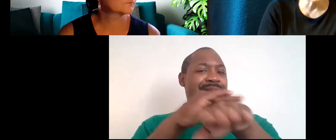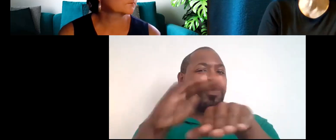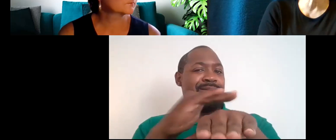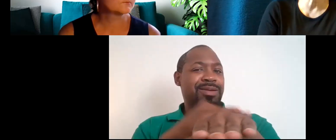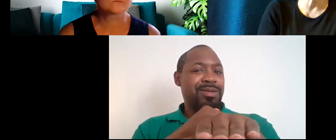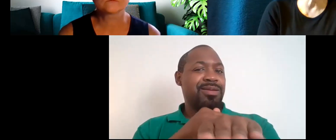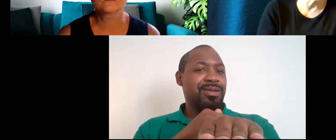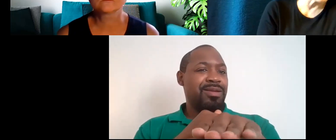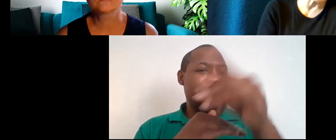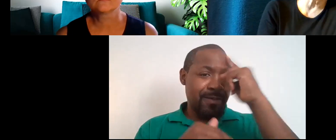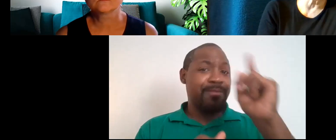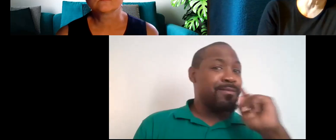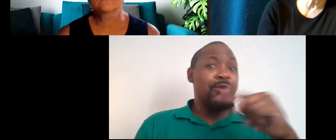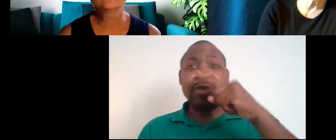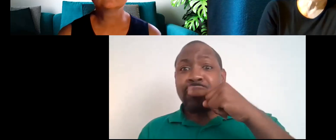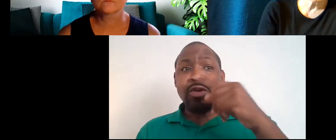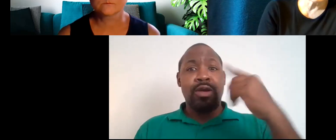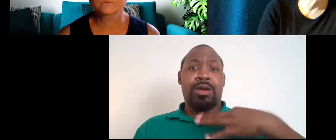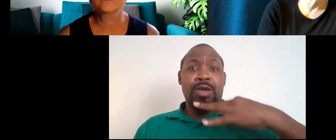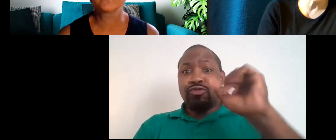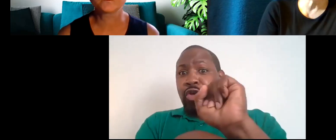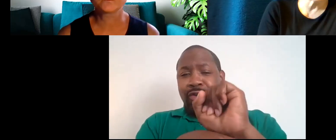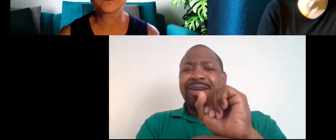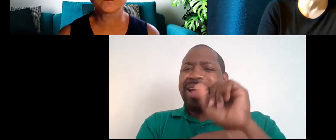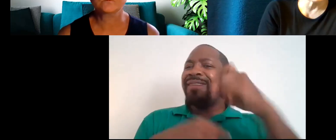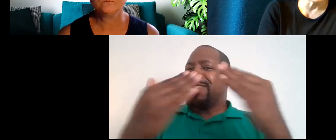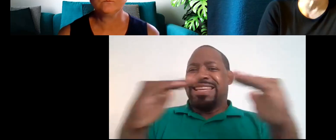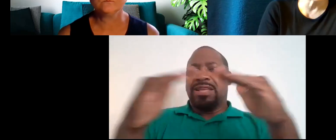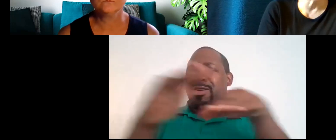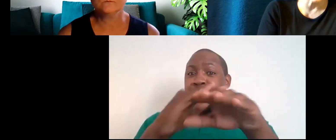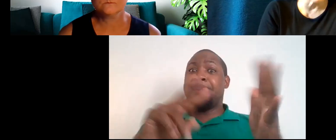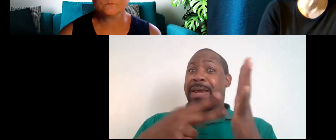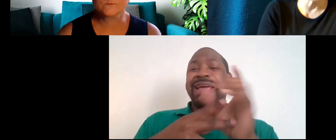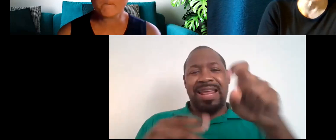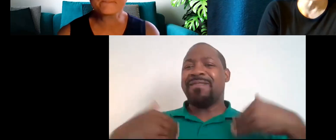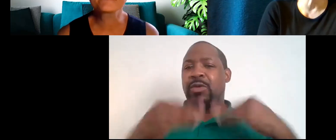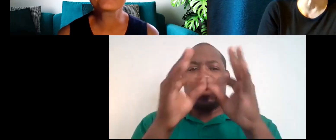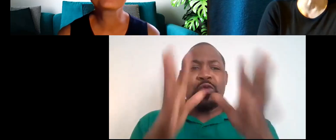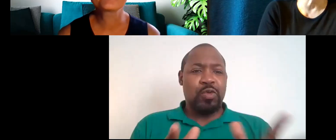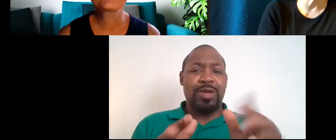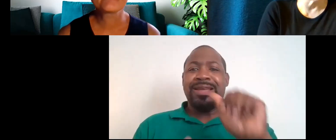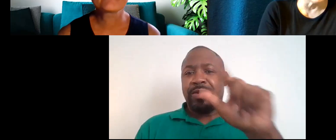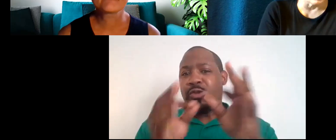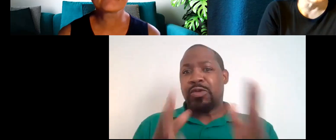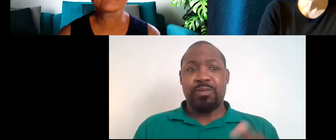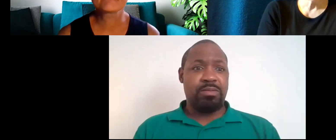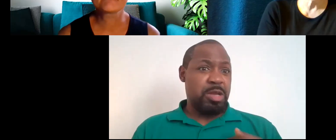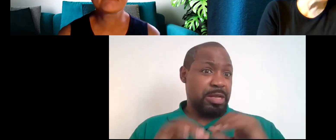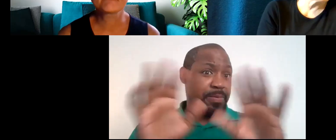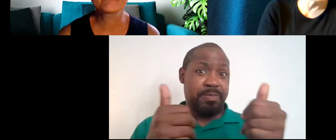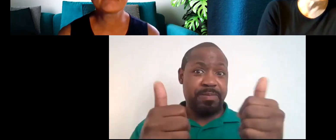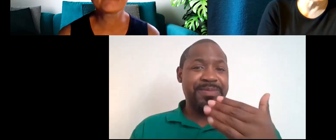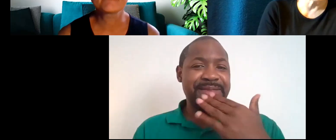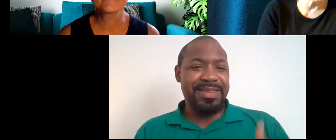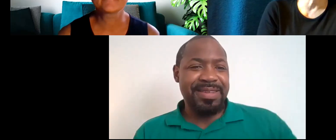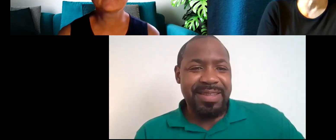and also it's giving equal access for deaf and hearing people to get jobs. We want to make sure that it's equal, and